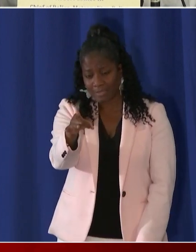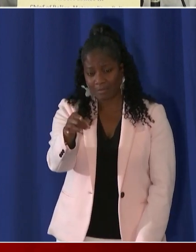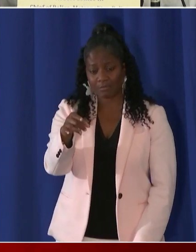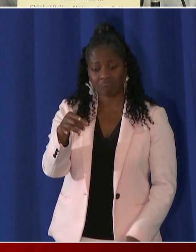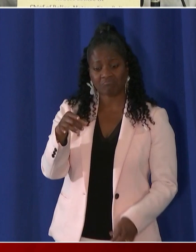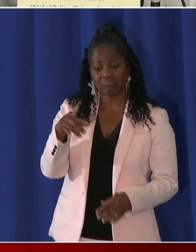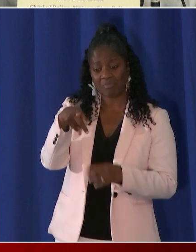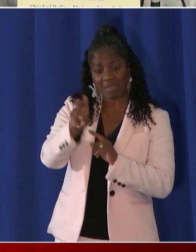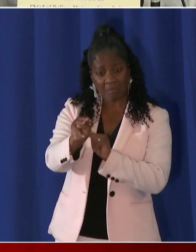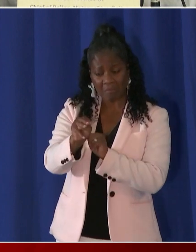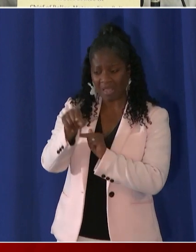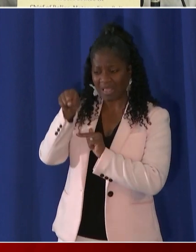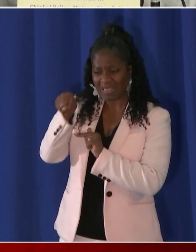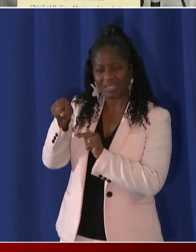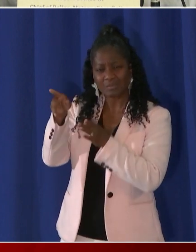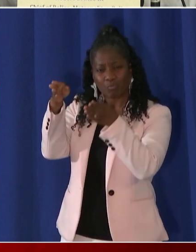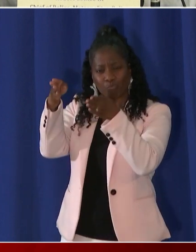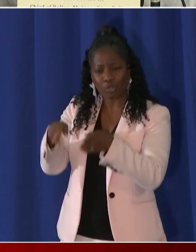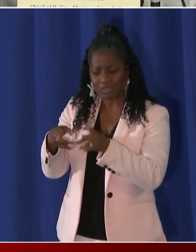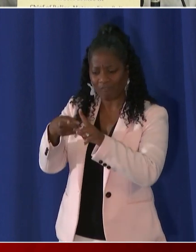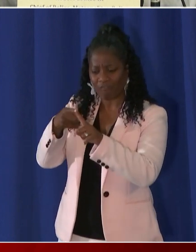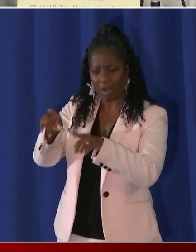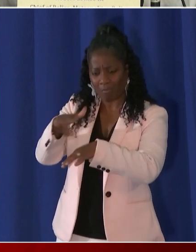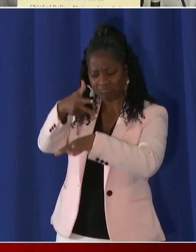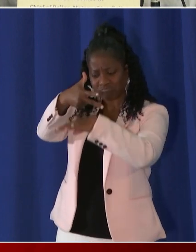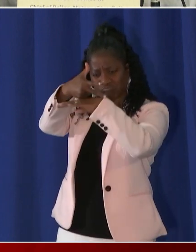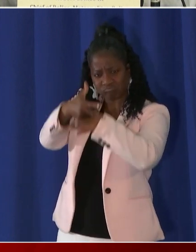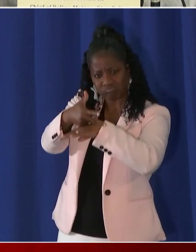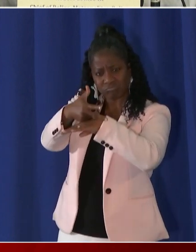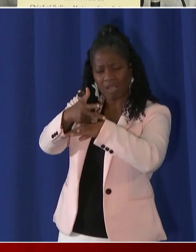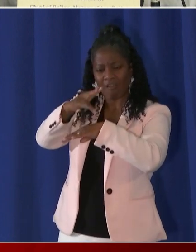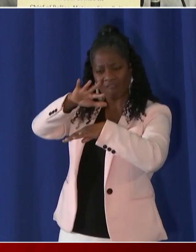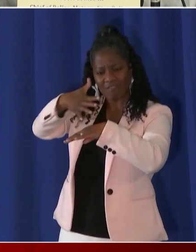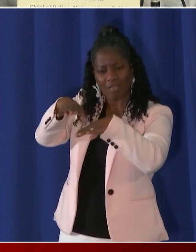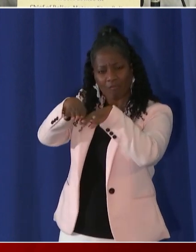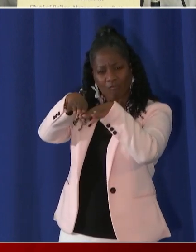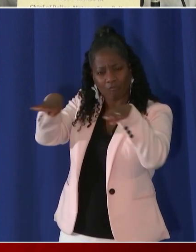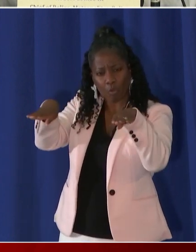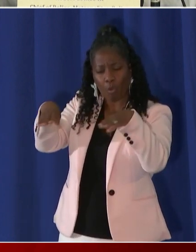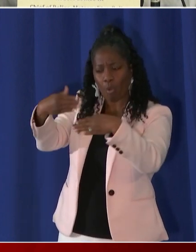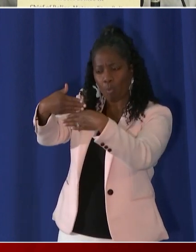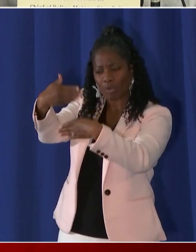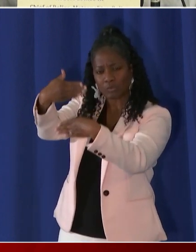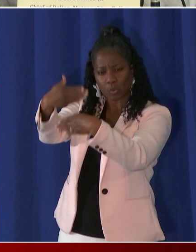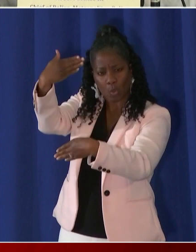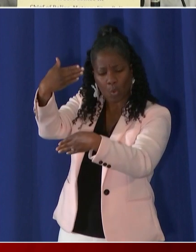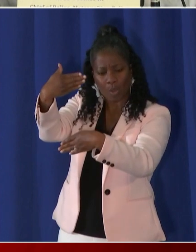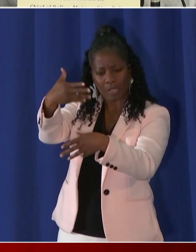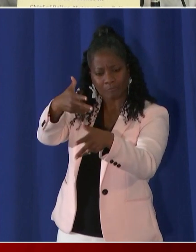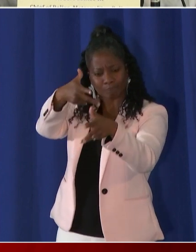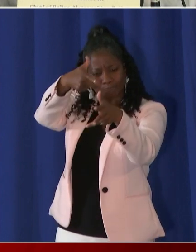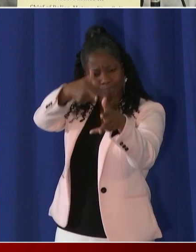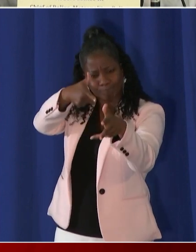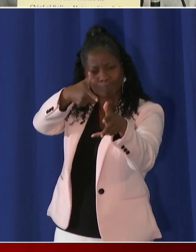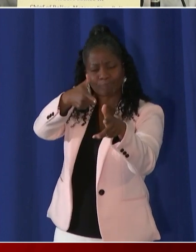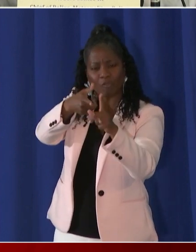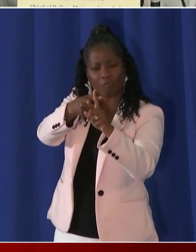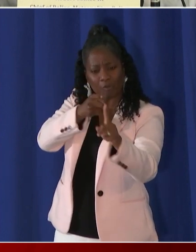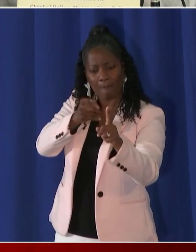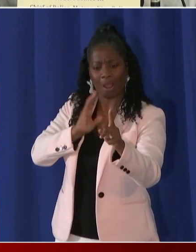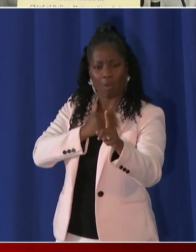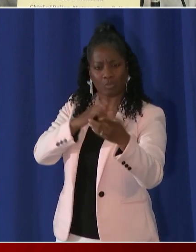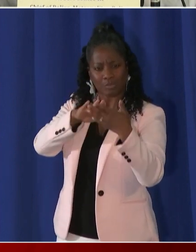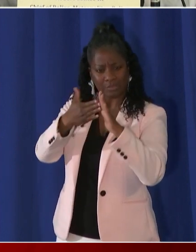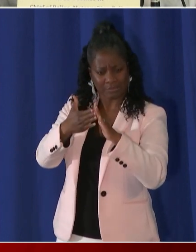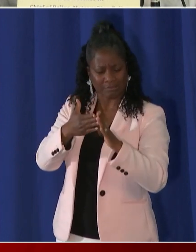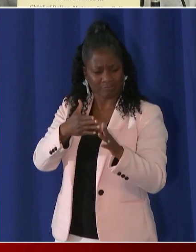suspect indiscriminately opened fire from the 5th floor apartment window, striking 4 victims in our city. I can tell you